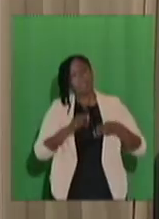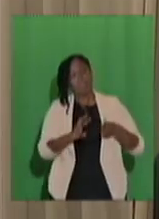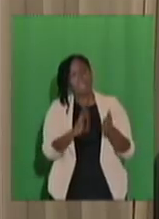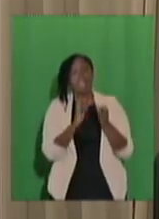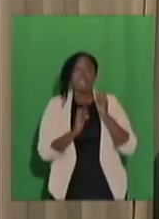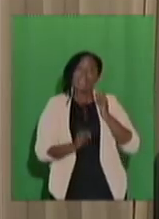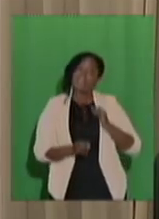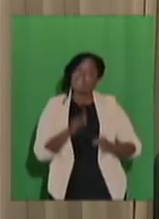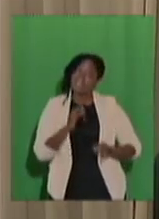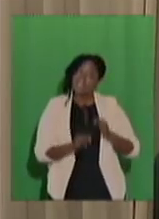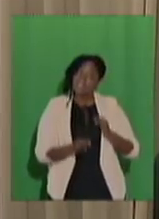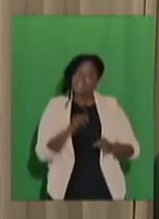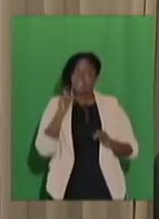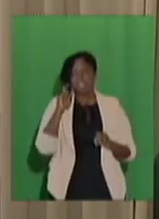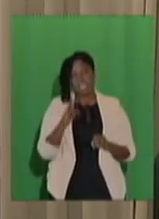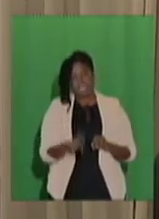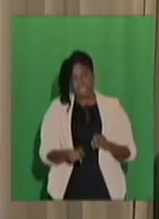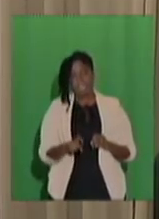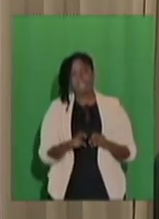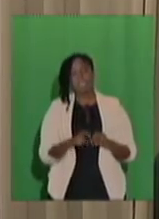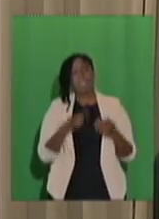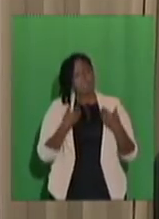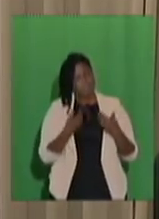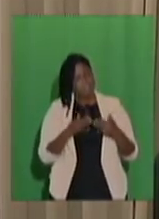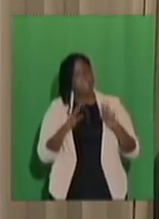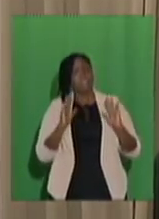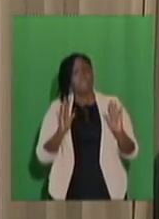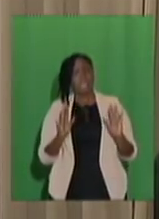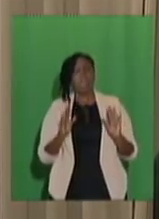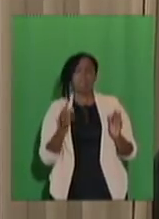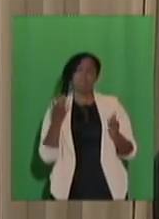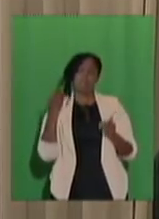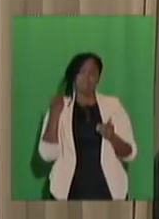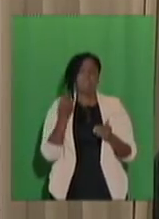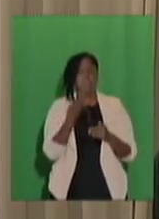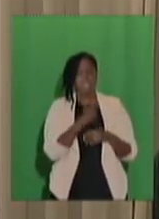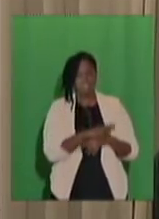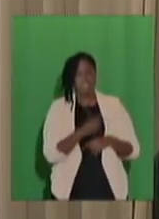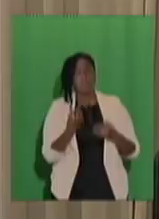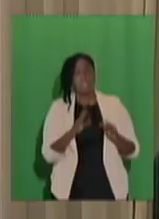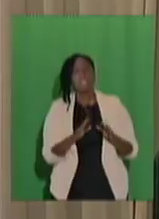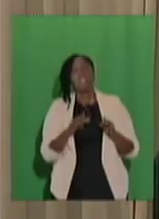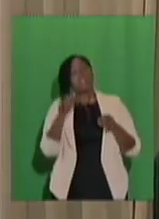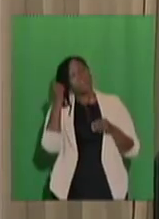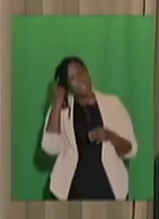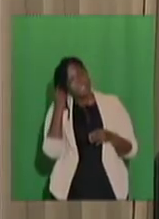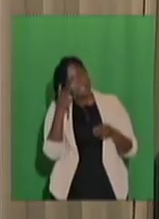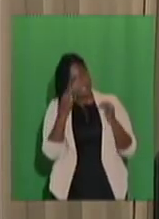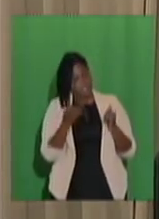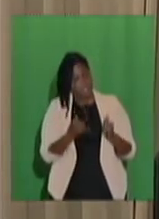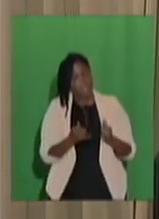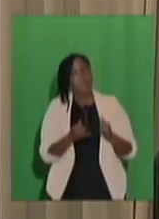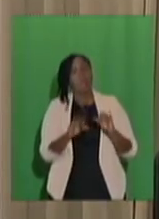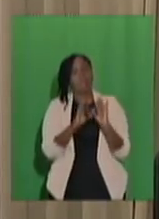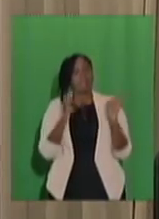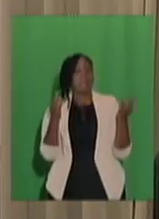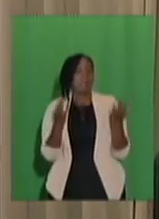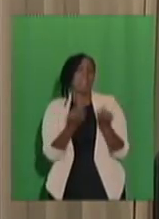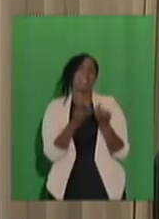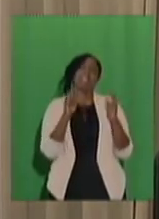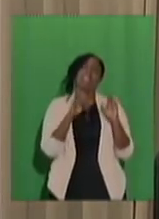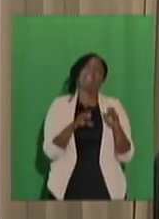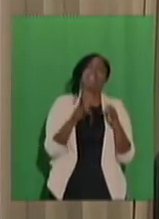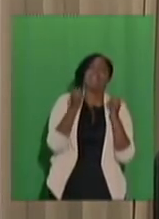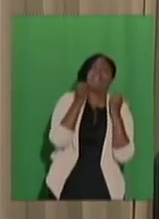have done that a few days ago, and we're looking to ensure that not only that relatives can reach out, but we had put mechanism in place so